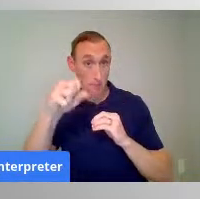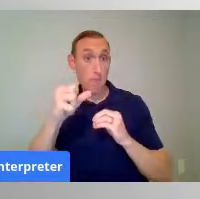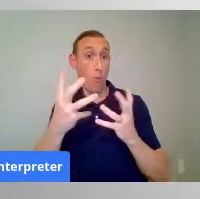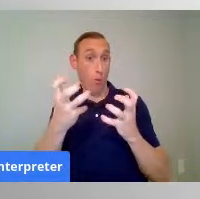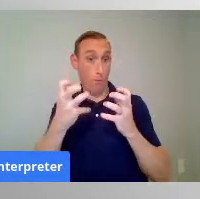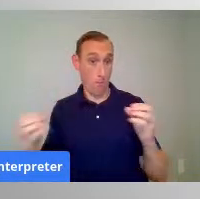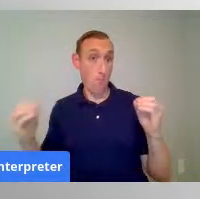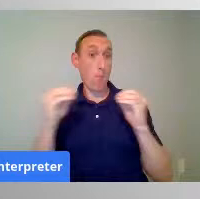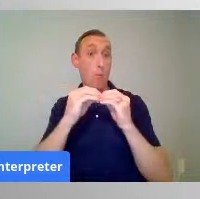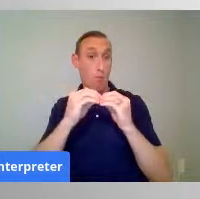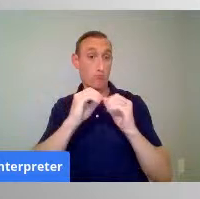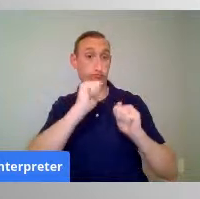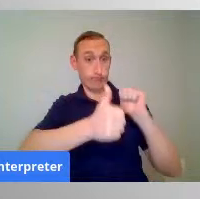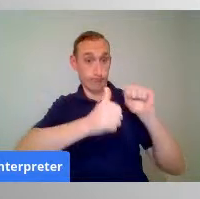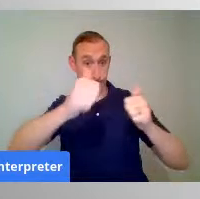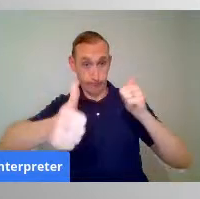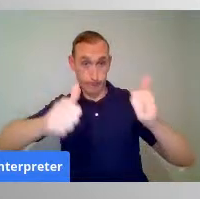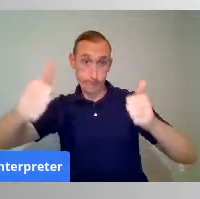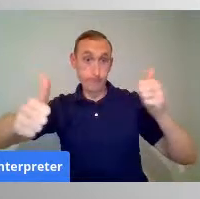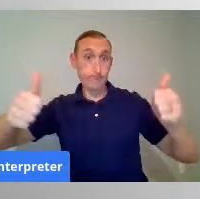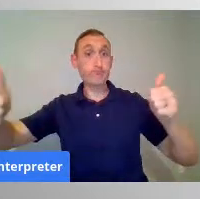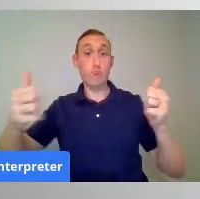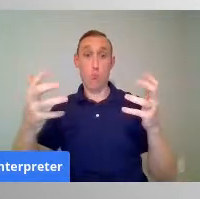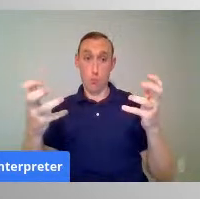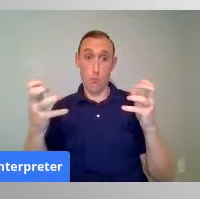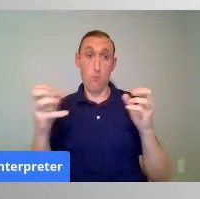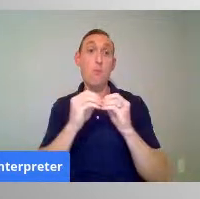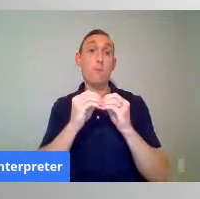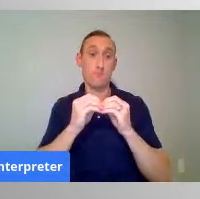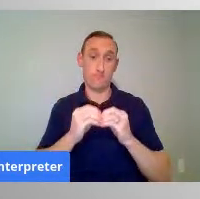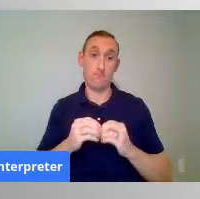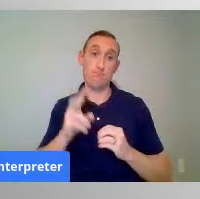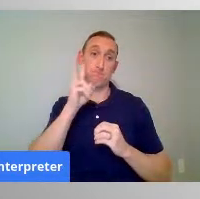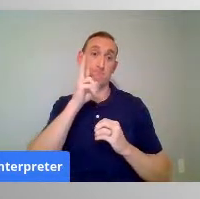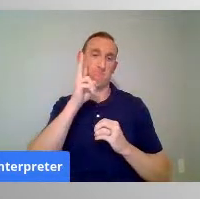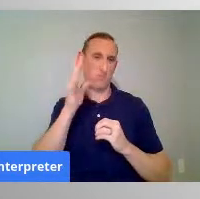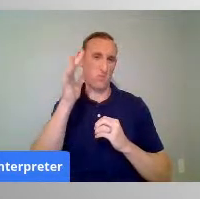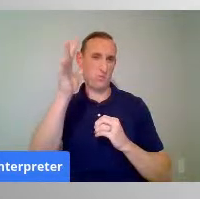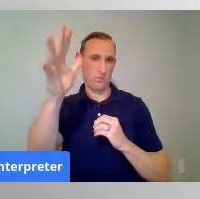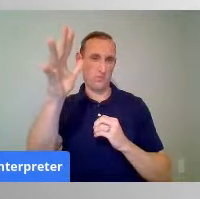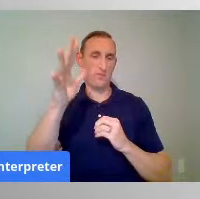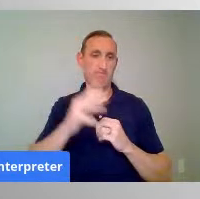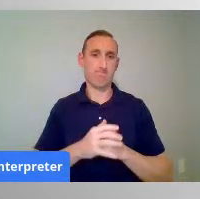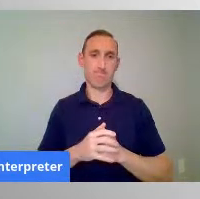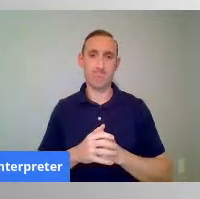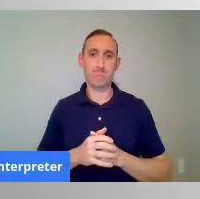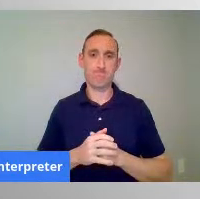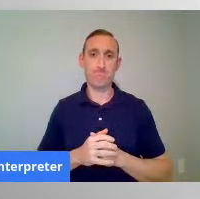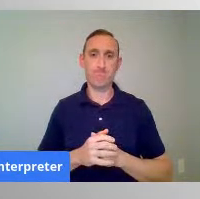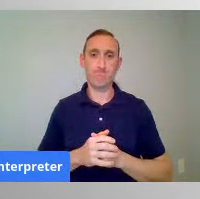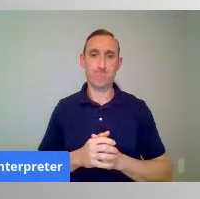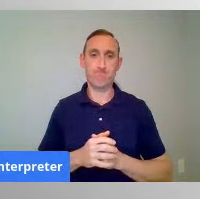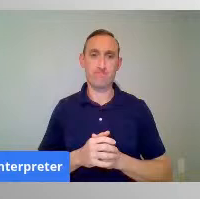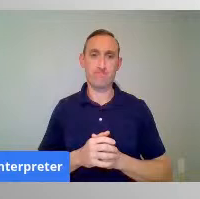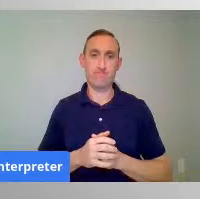to shift in the future to meet those demands as they grow. Okay, next.